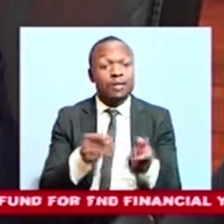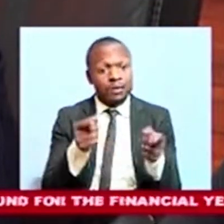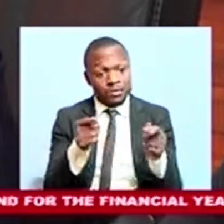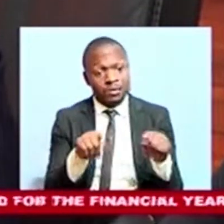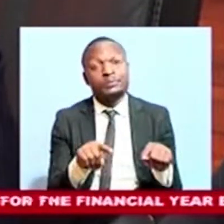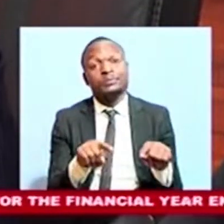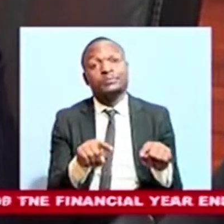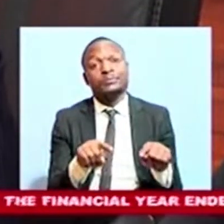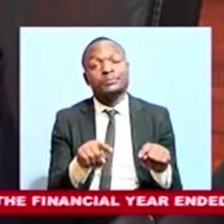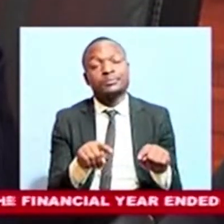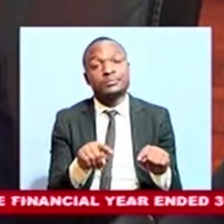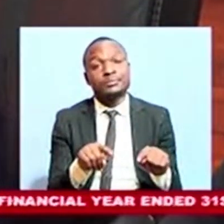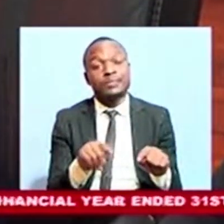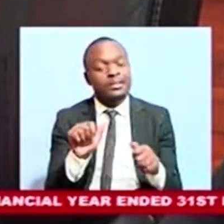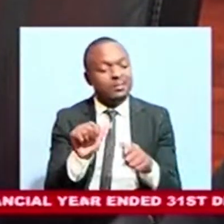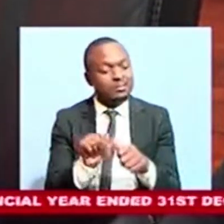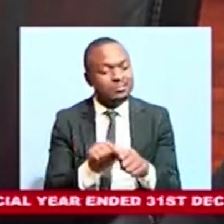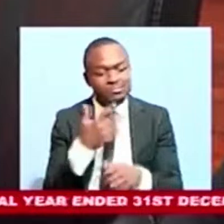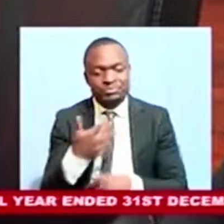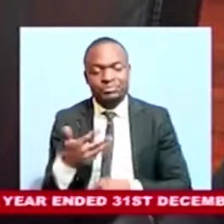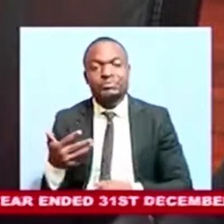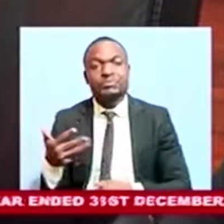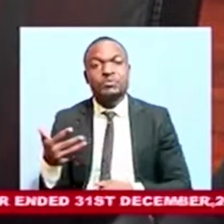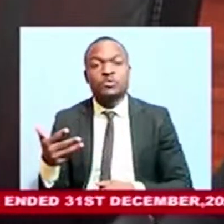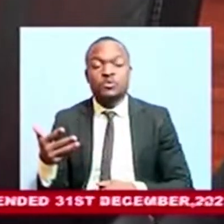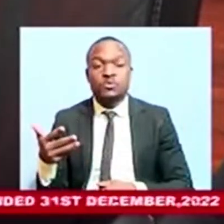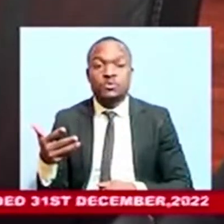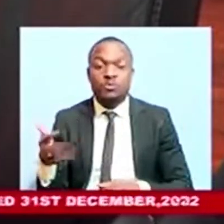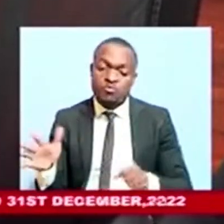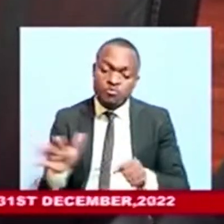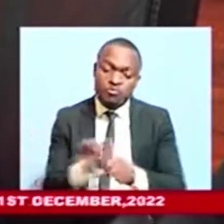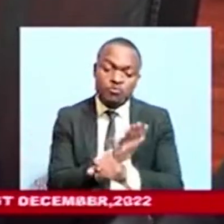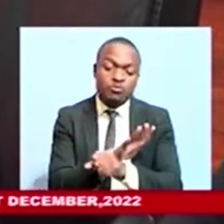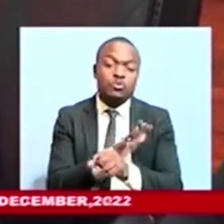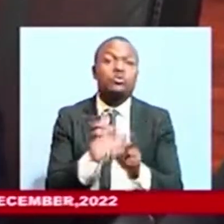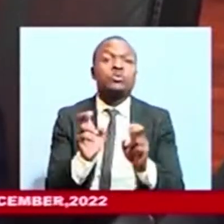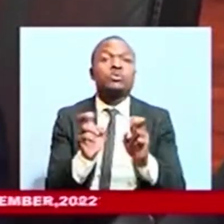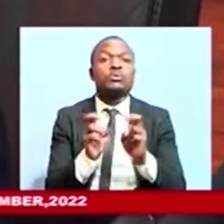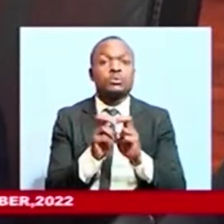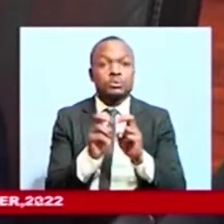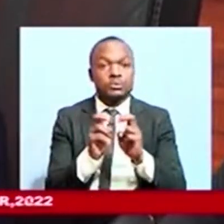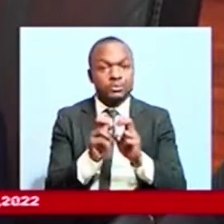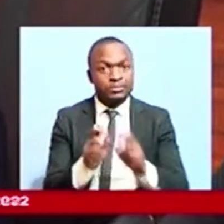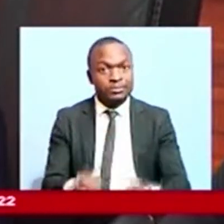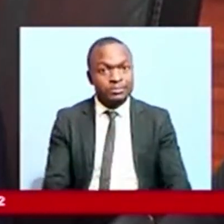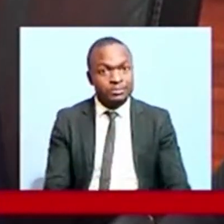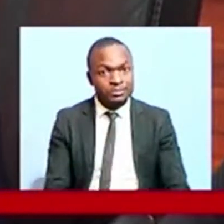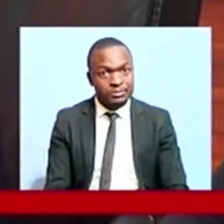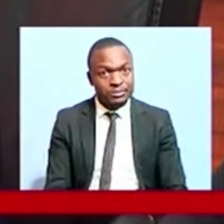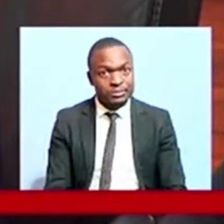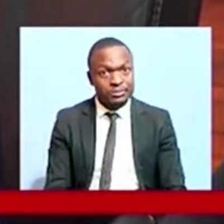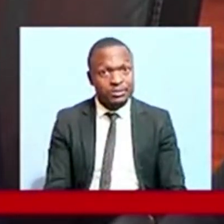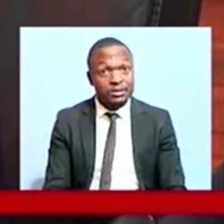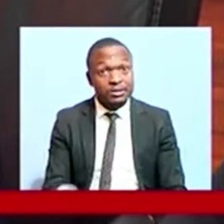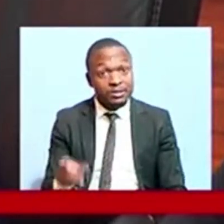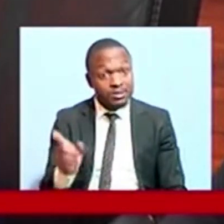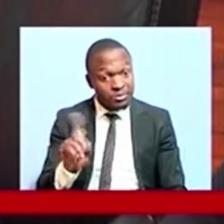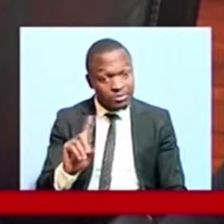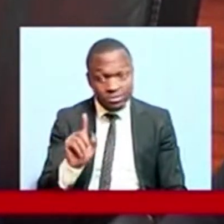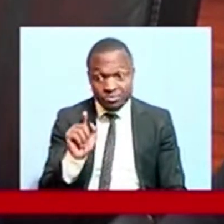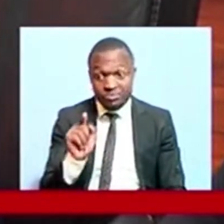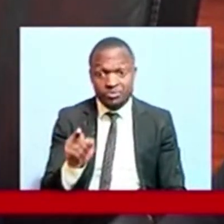when everything was in a full contract? That's where I'm